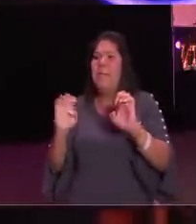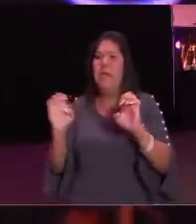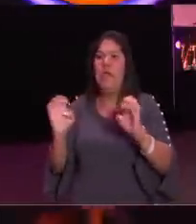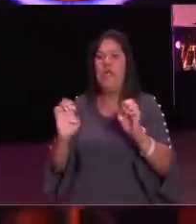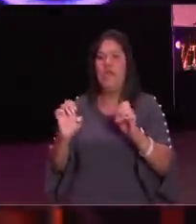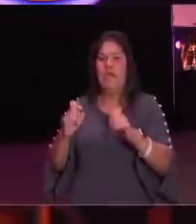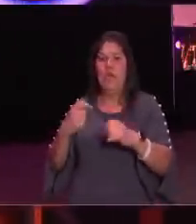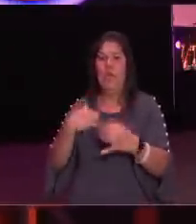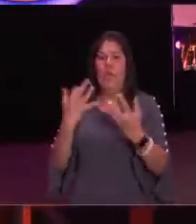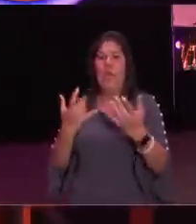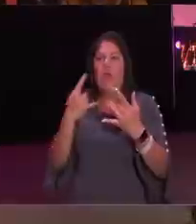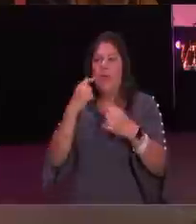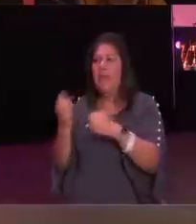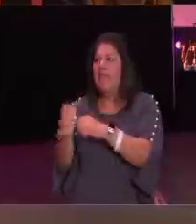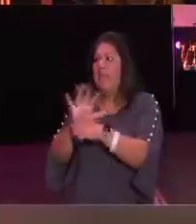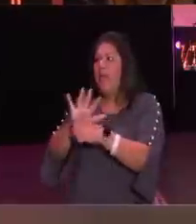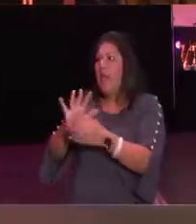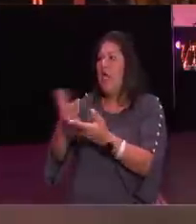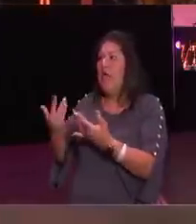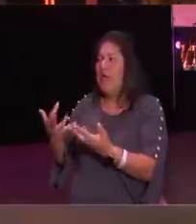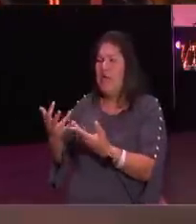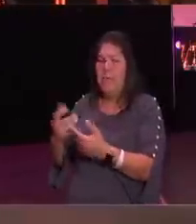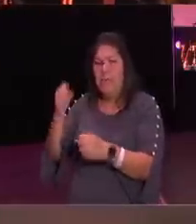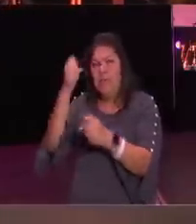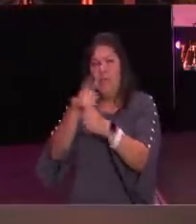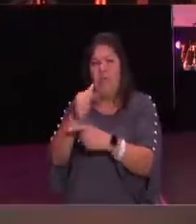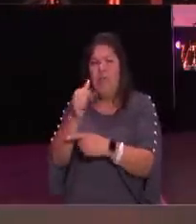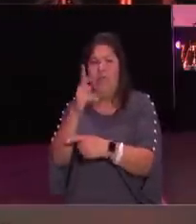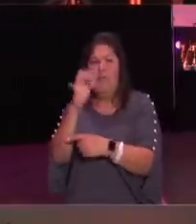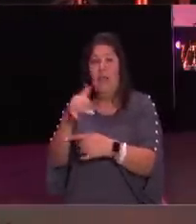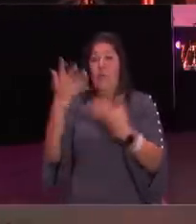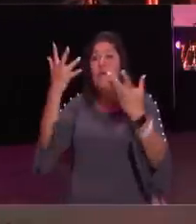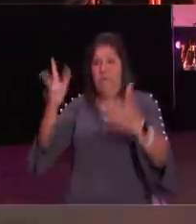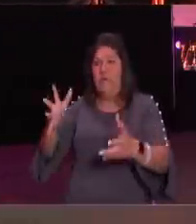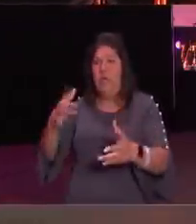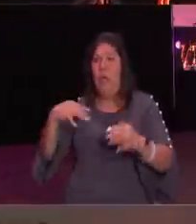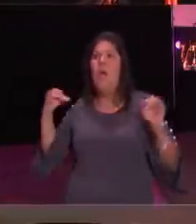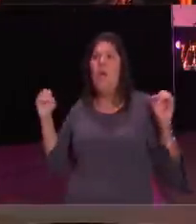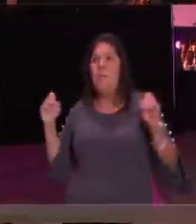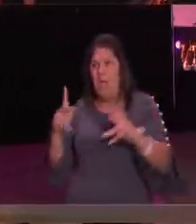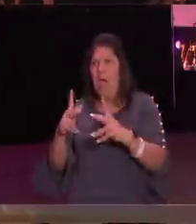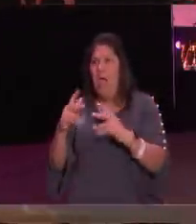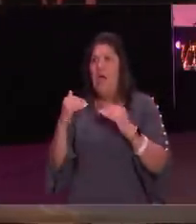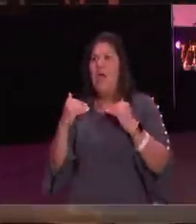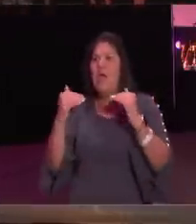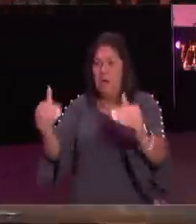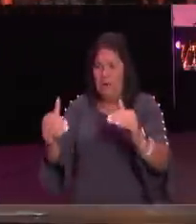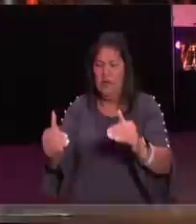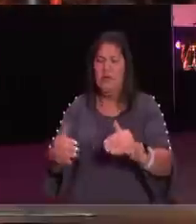We've been waiting for the pandemic to pass. Brother Anthony, once this is over, then we're going to get going.